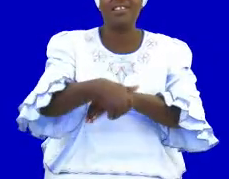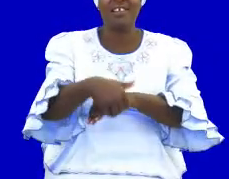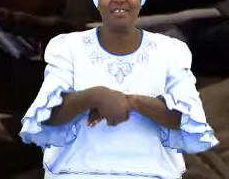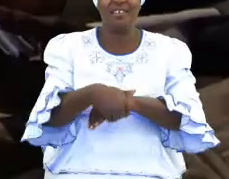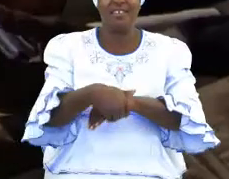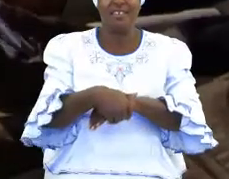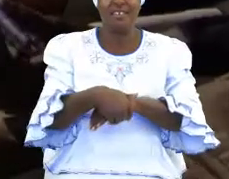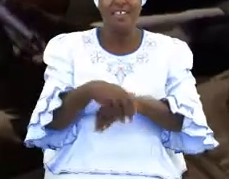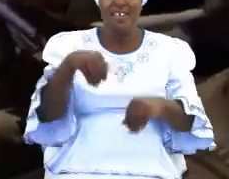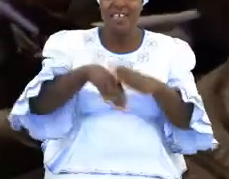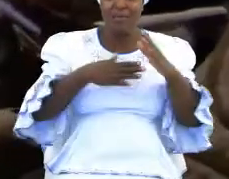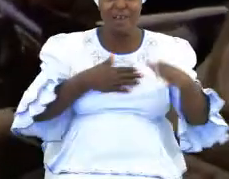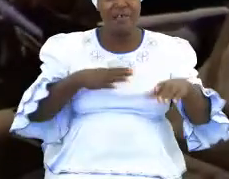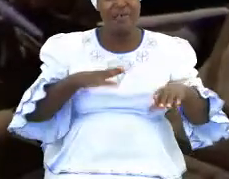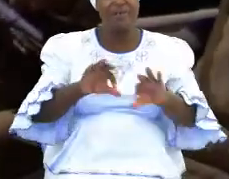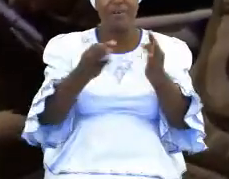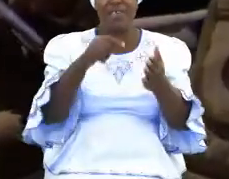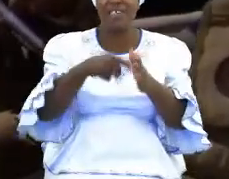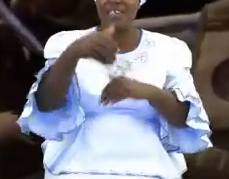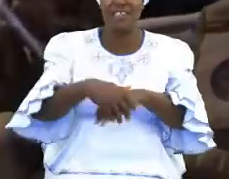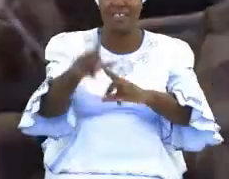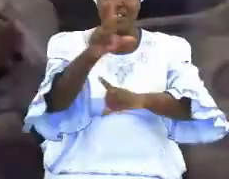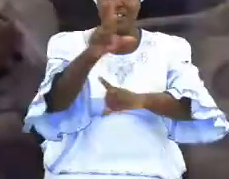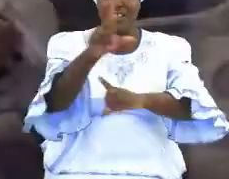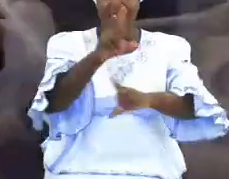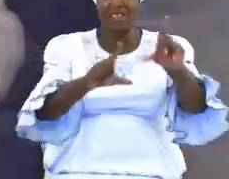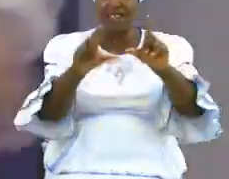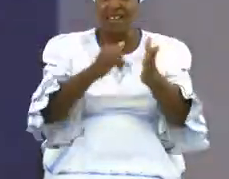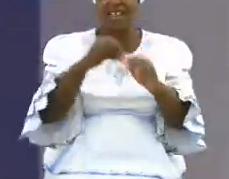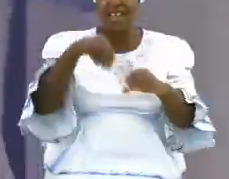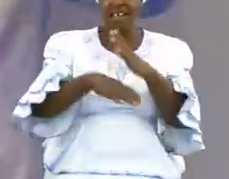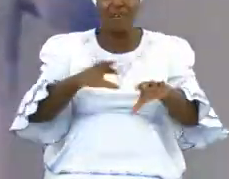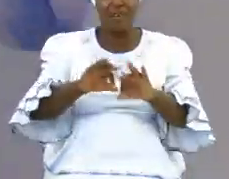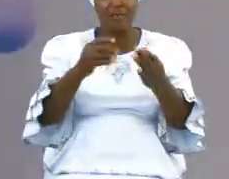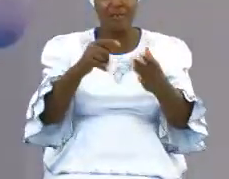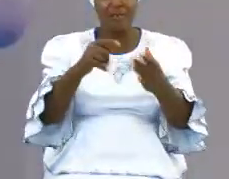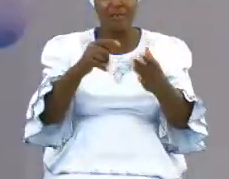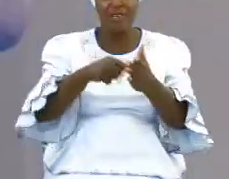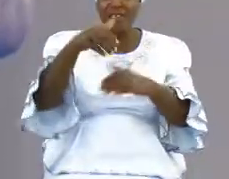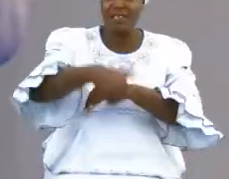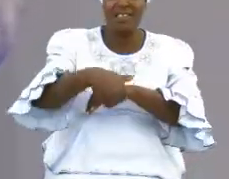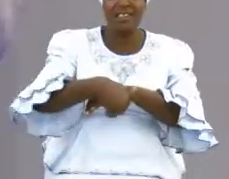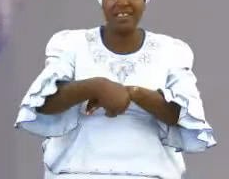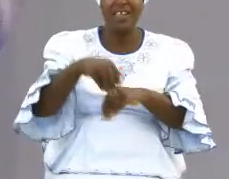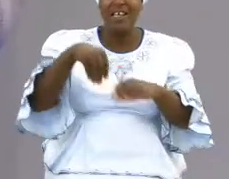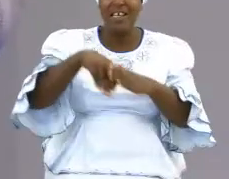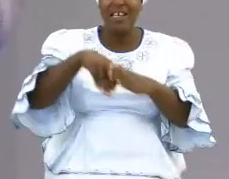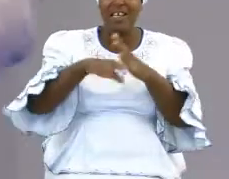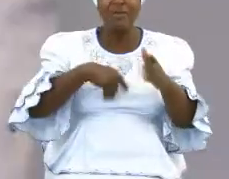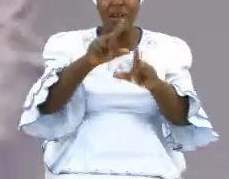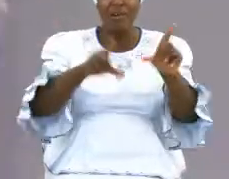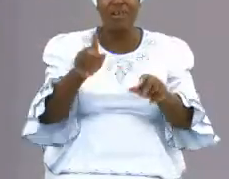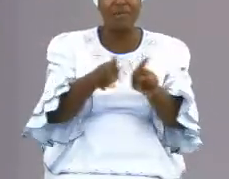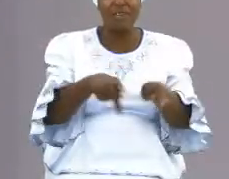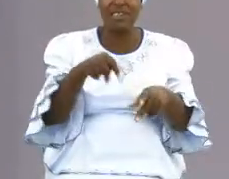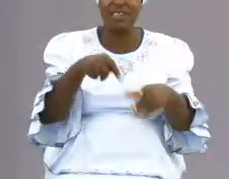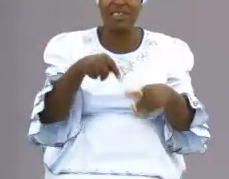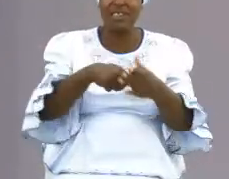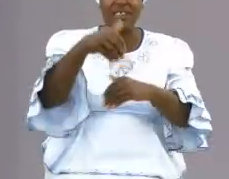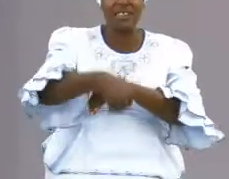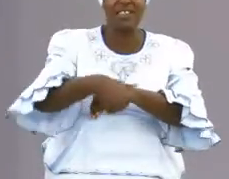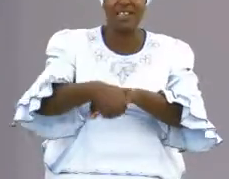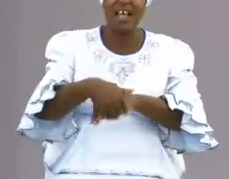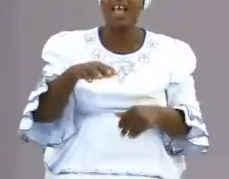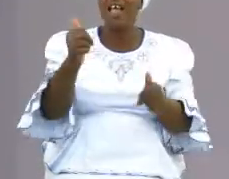family tonight. Say, in my family tonight. In my locality tonight.